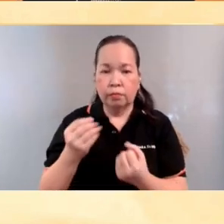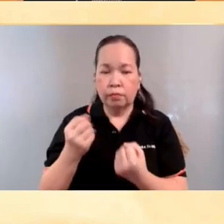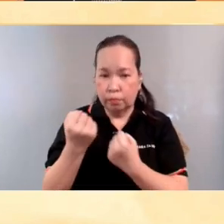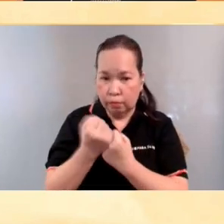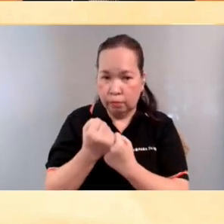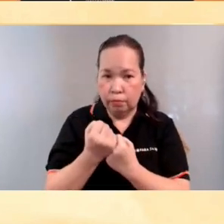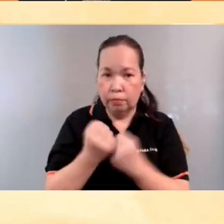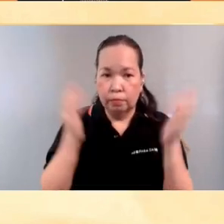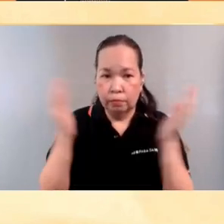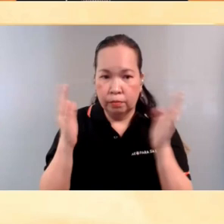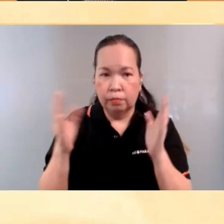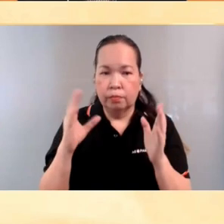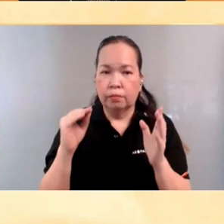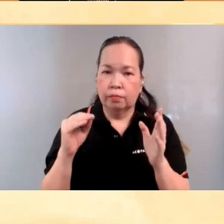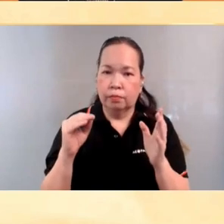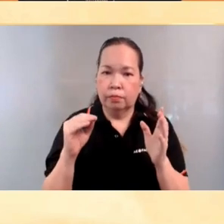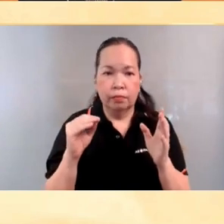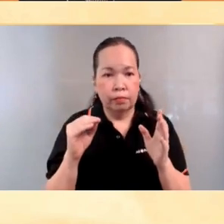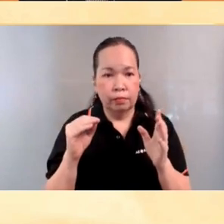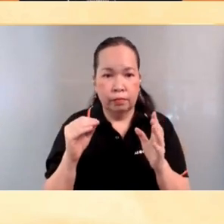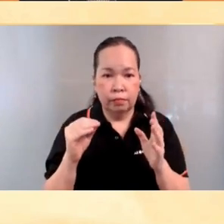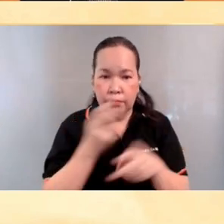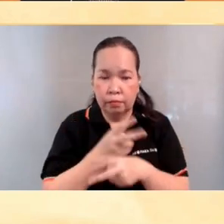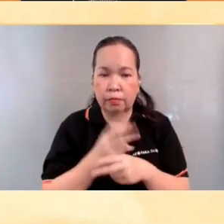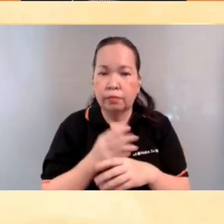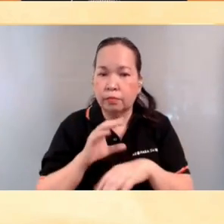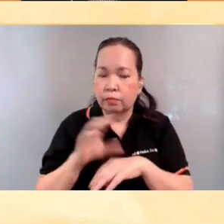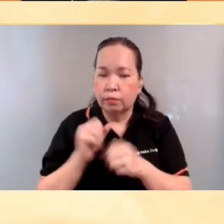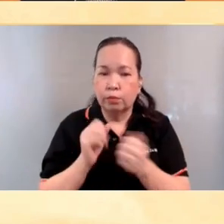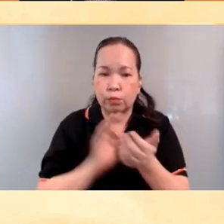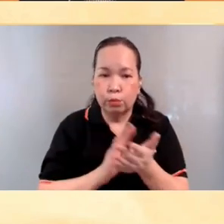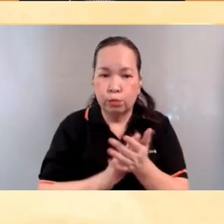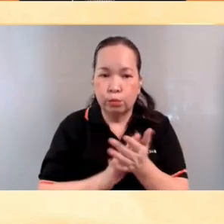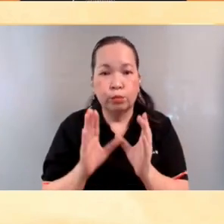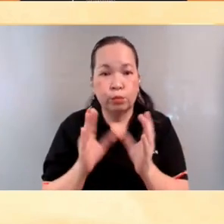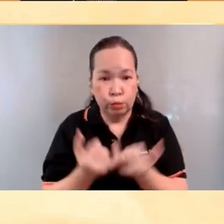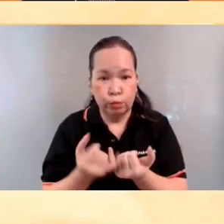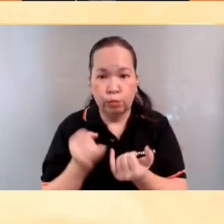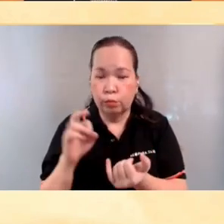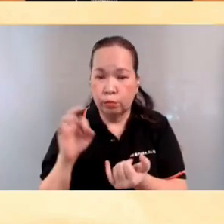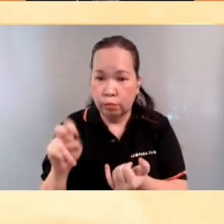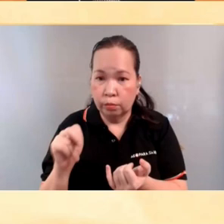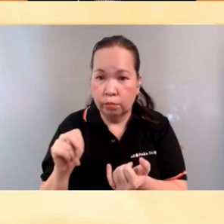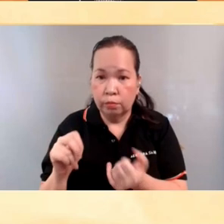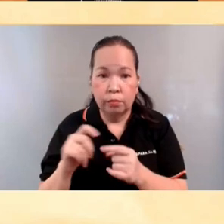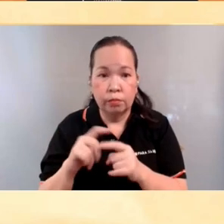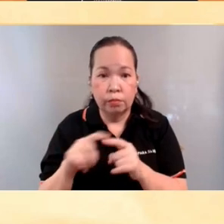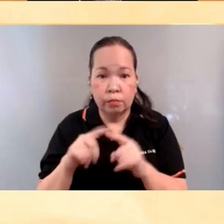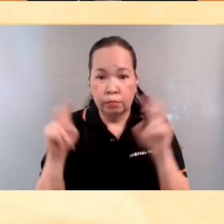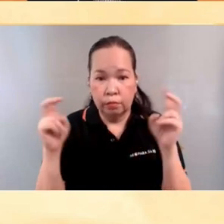clinical supervision. She also consults with schools and companies as needed for various